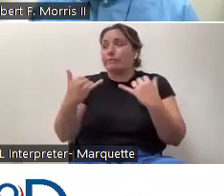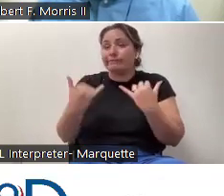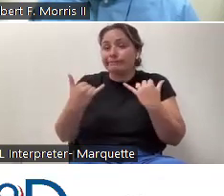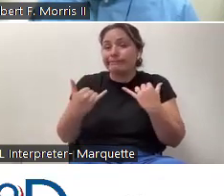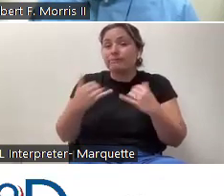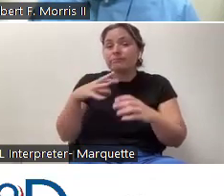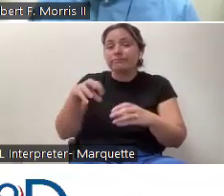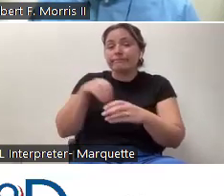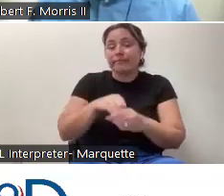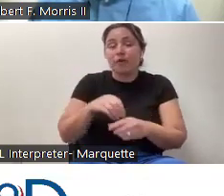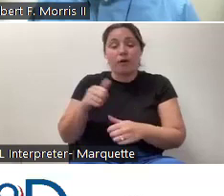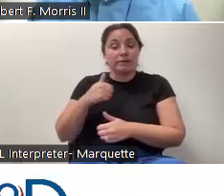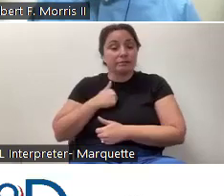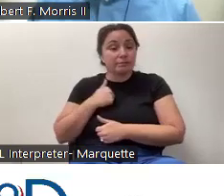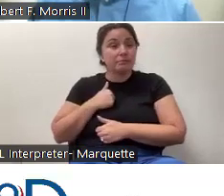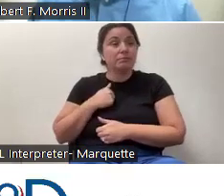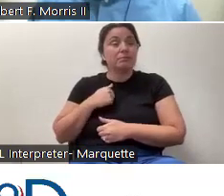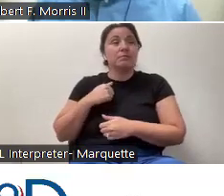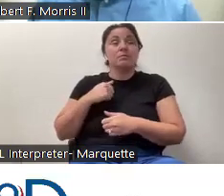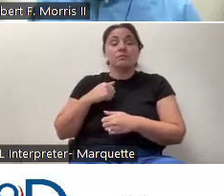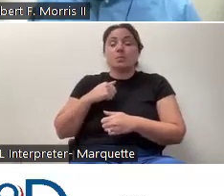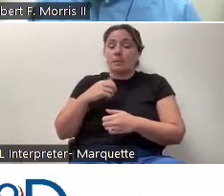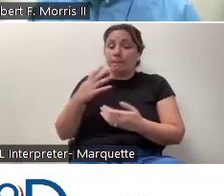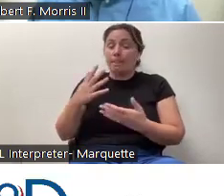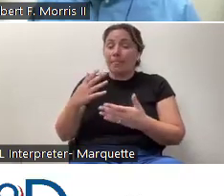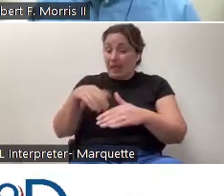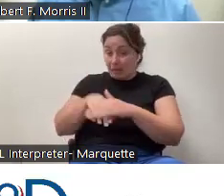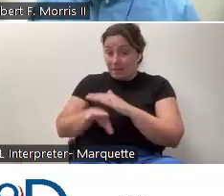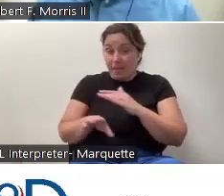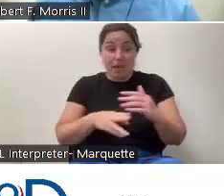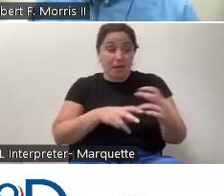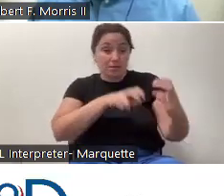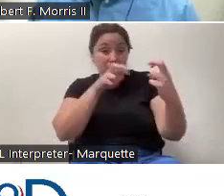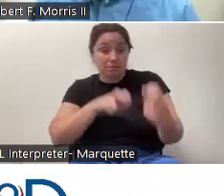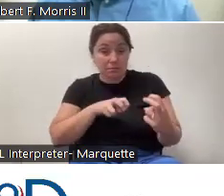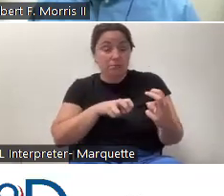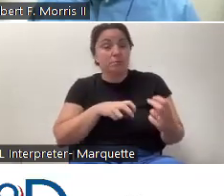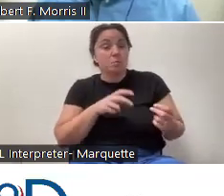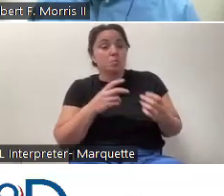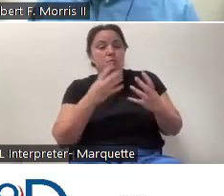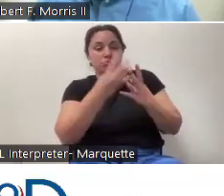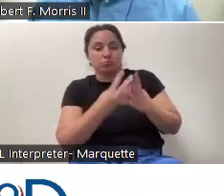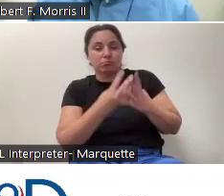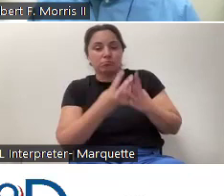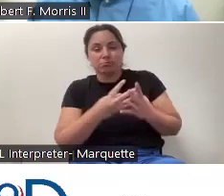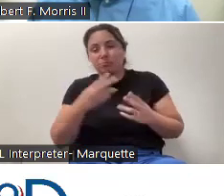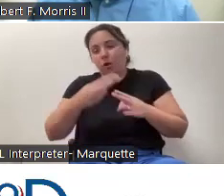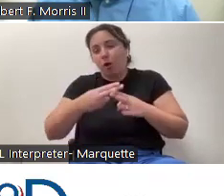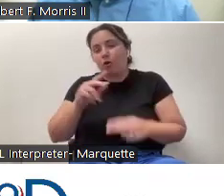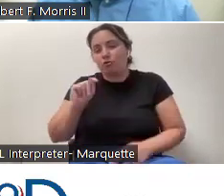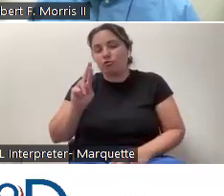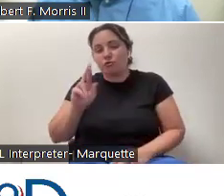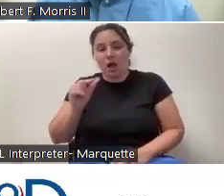armed forces. They come in, we do the triage forms and the